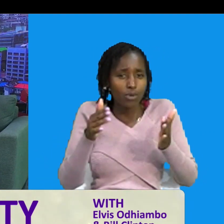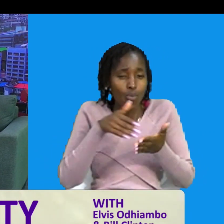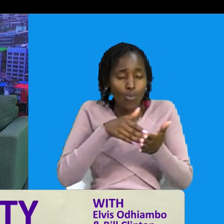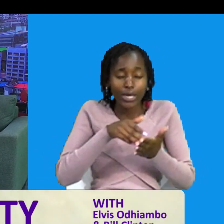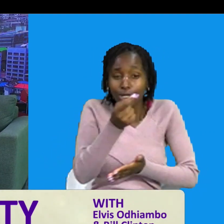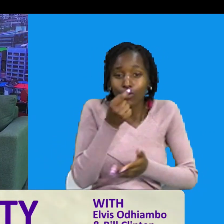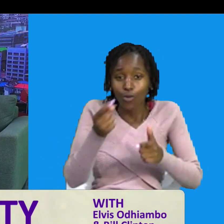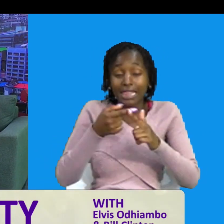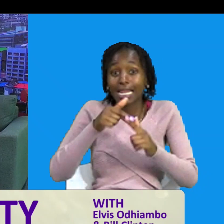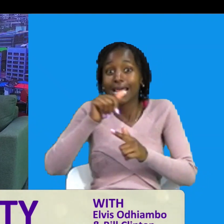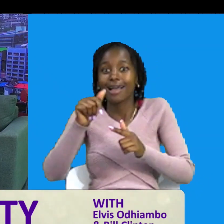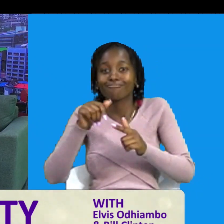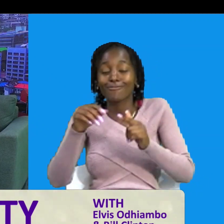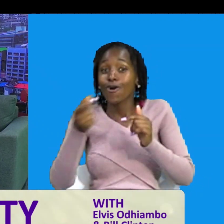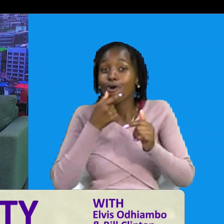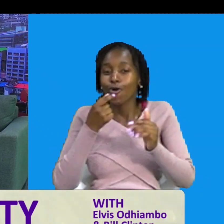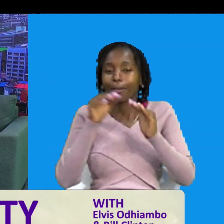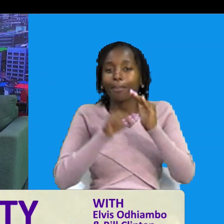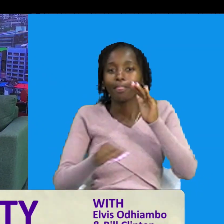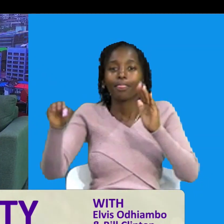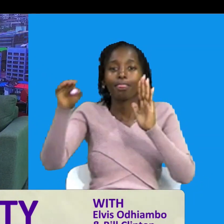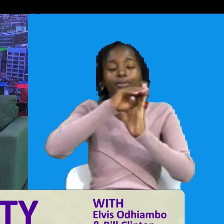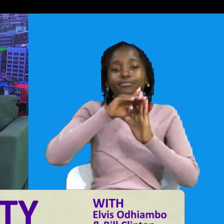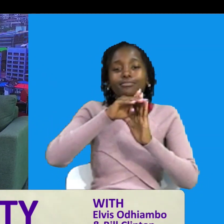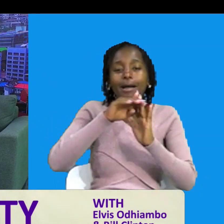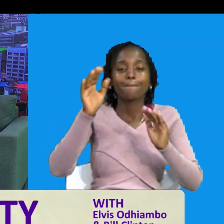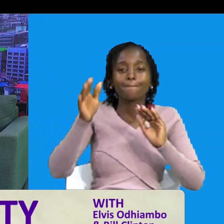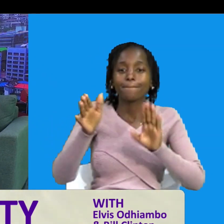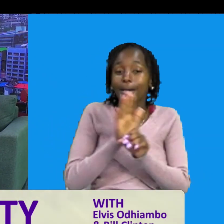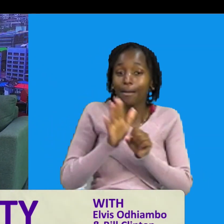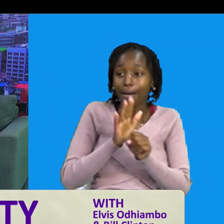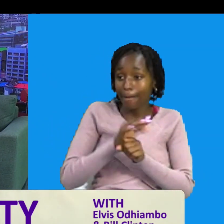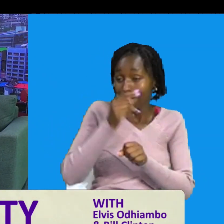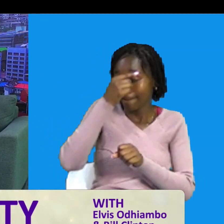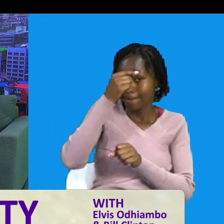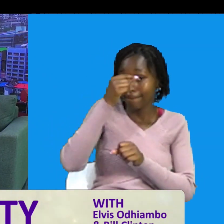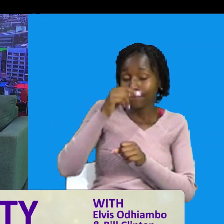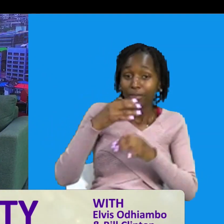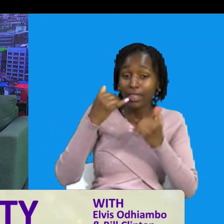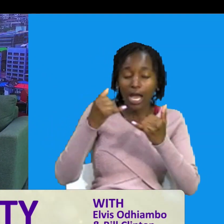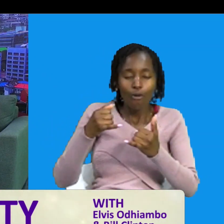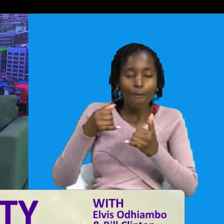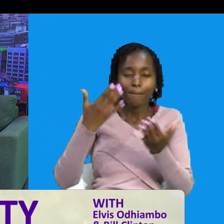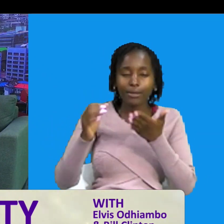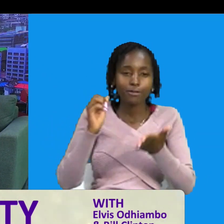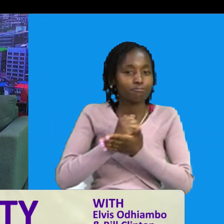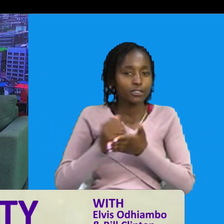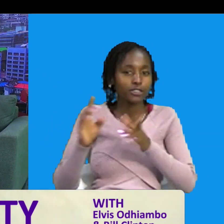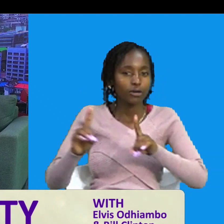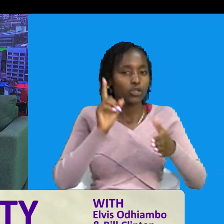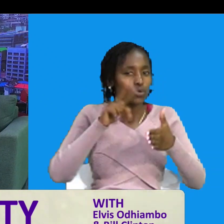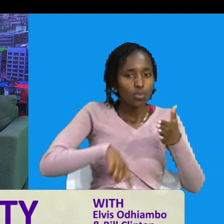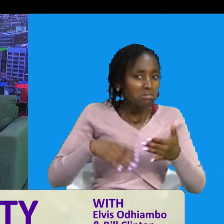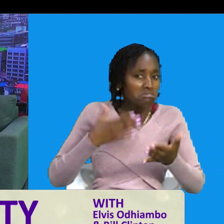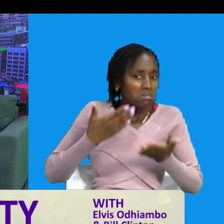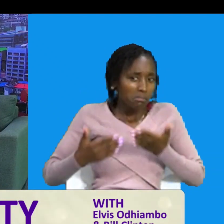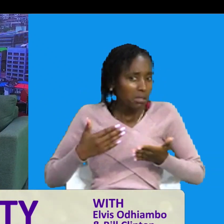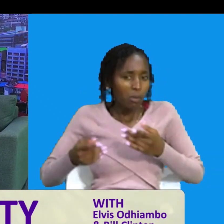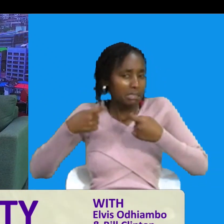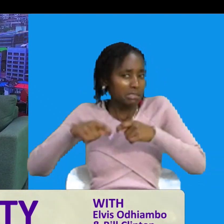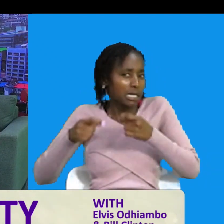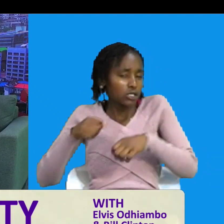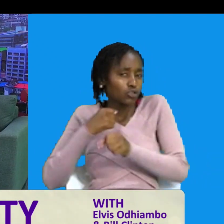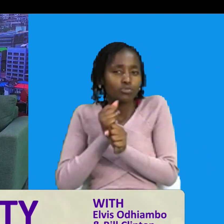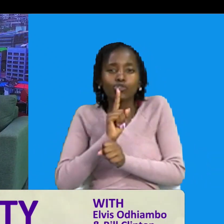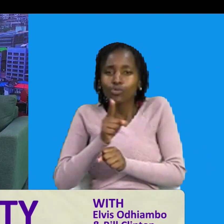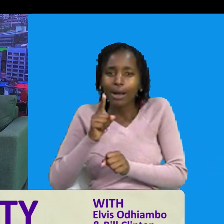they are at a risk of, being caught up by the likes of Gor Mahia. What should they do? Is it about, making sure the gameplay is